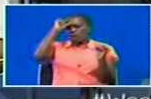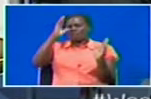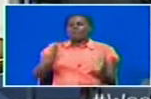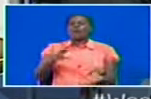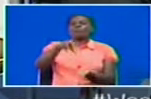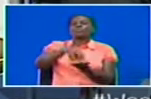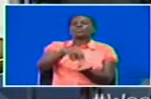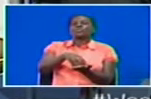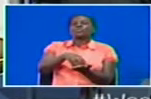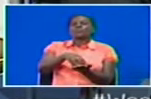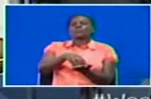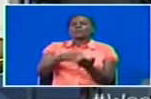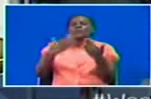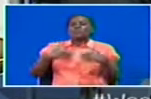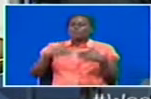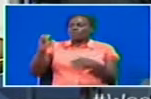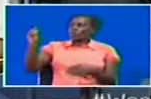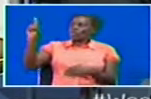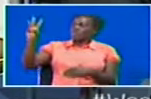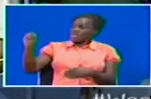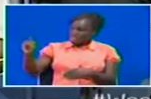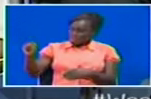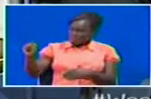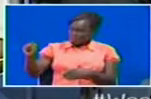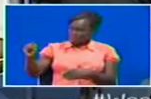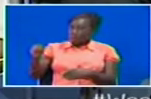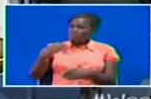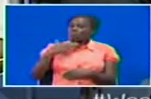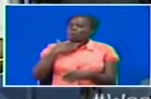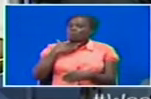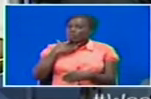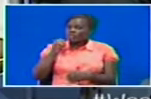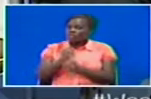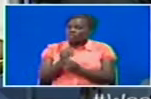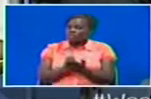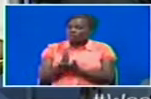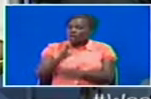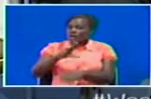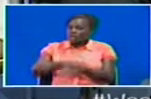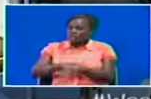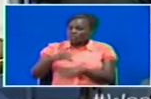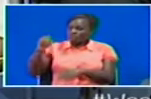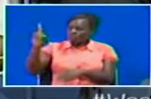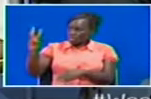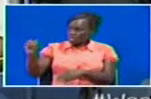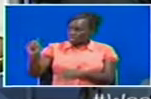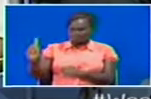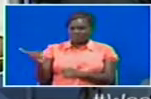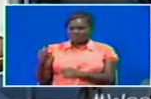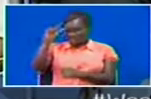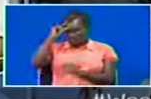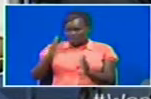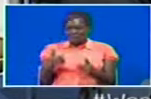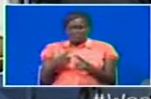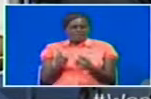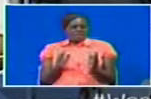was all about. Even people in ODM were not committed to being ODM, to ensuring that they get an ODM candidate to be the governor.